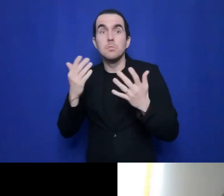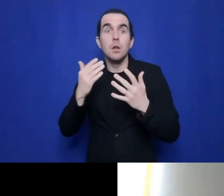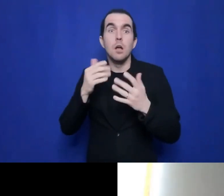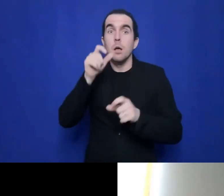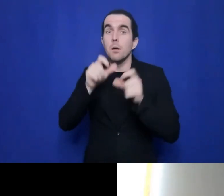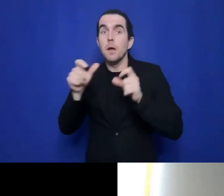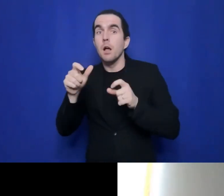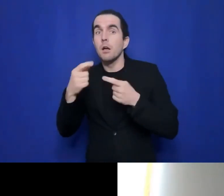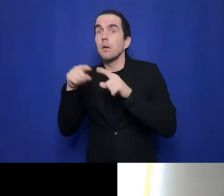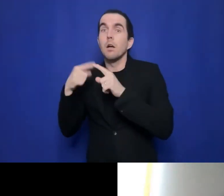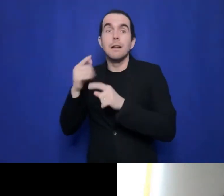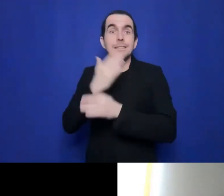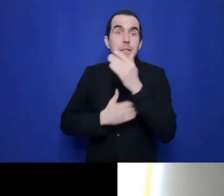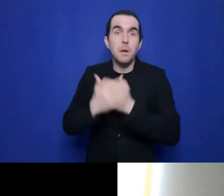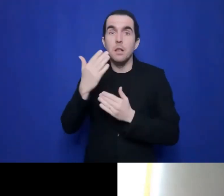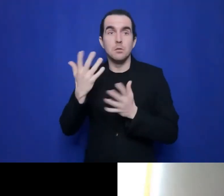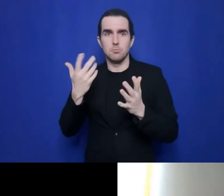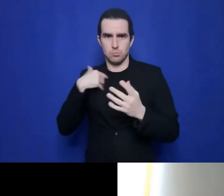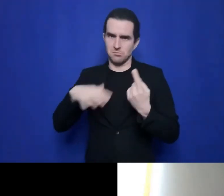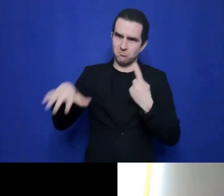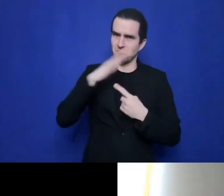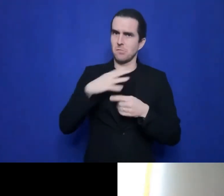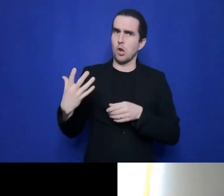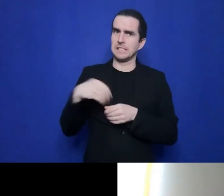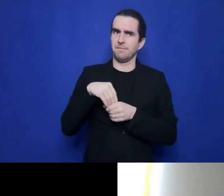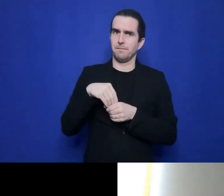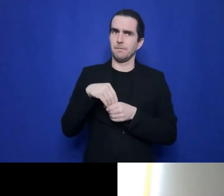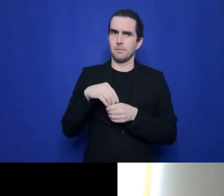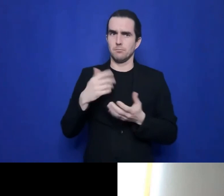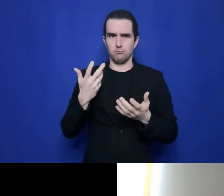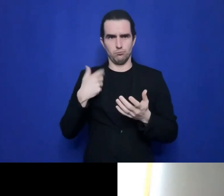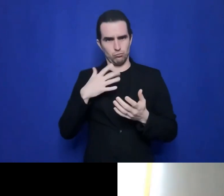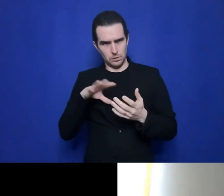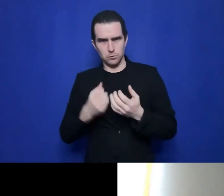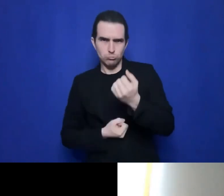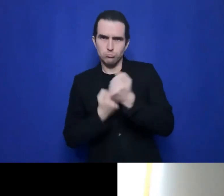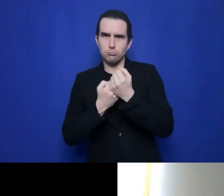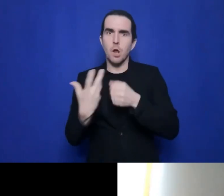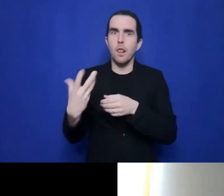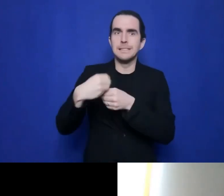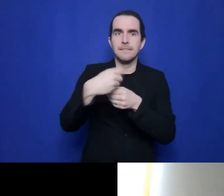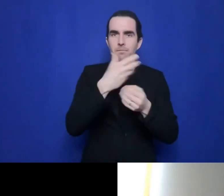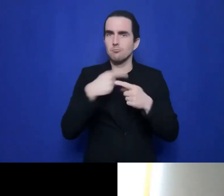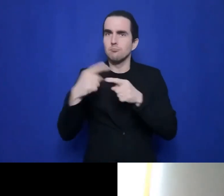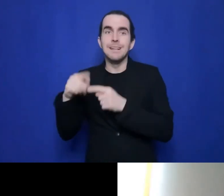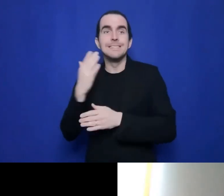Thank you so much. And thanks to all of you, and thanks to the great panelists that are accompanying us, and